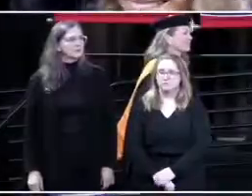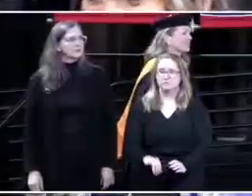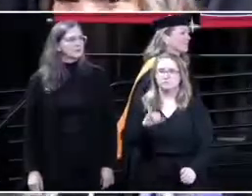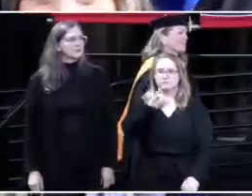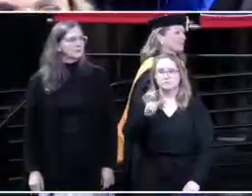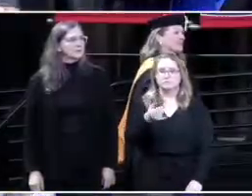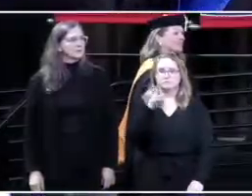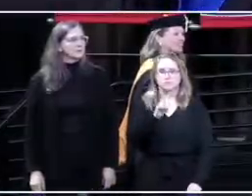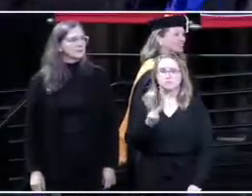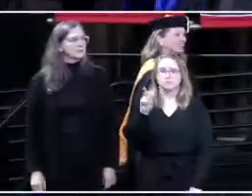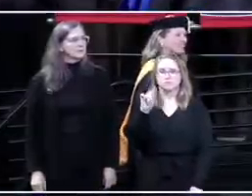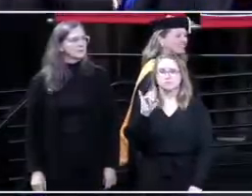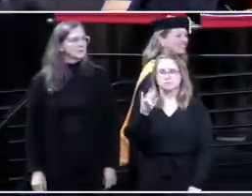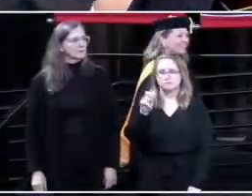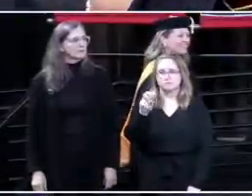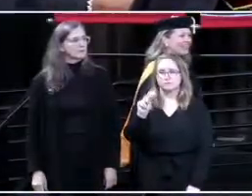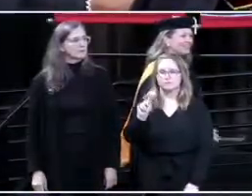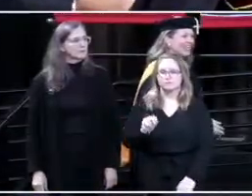Janiyah Victoria Tillman.